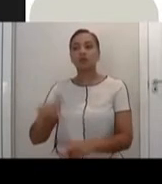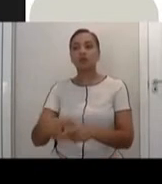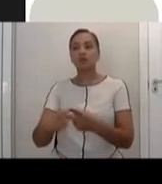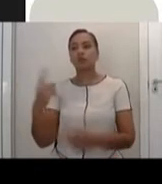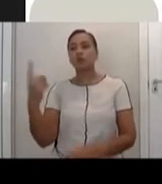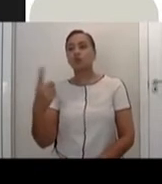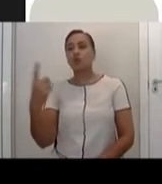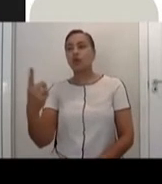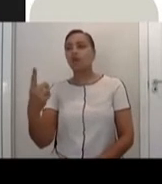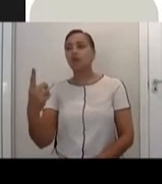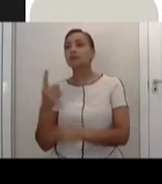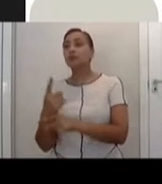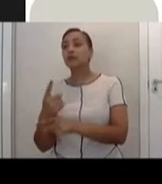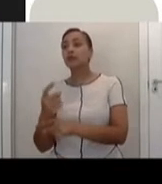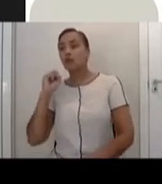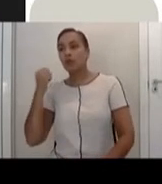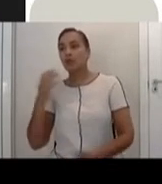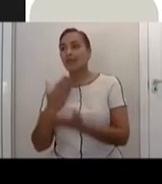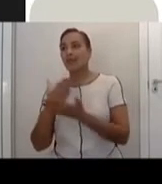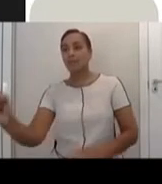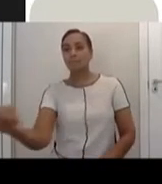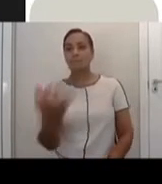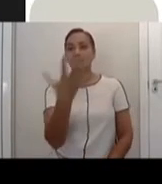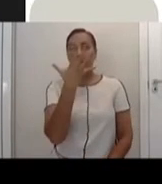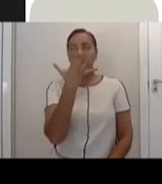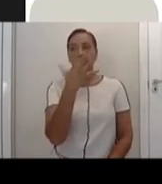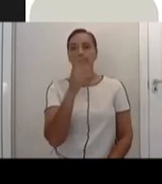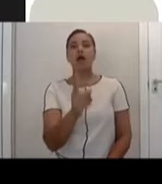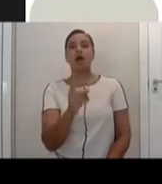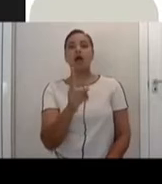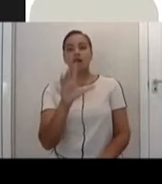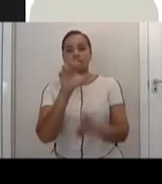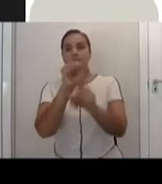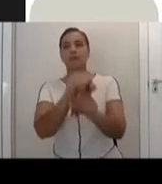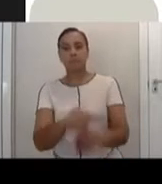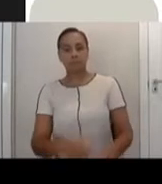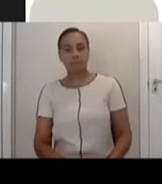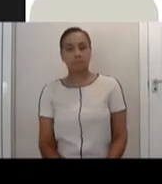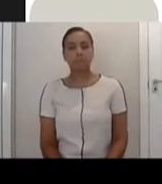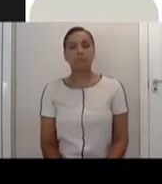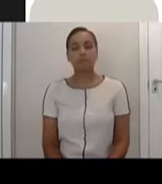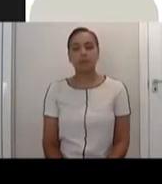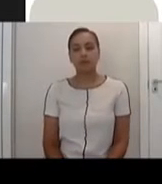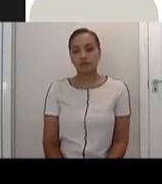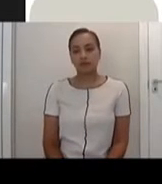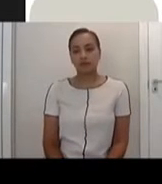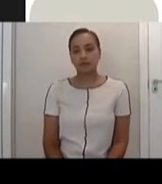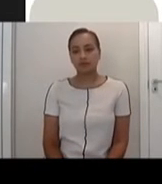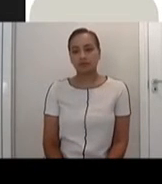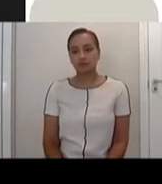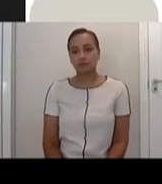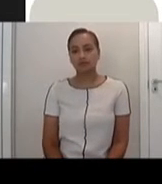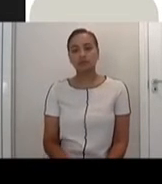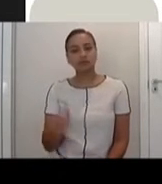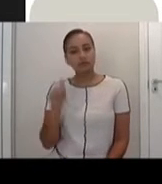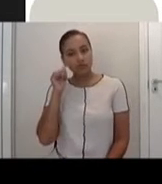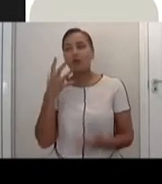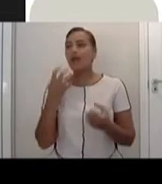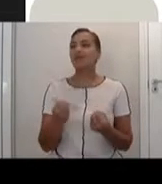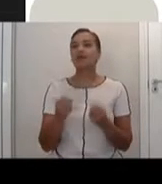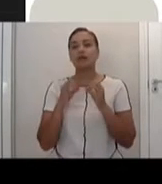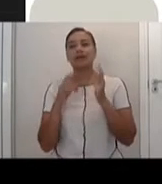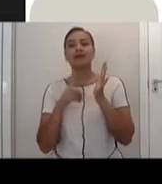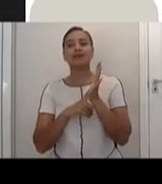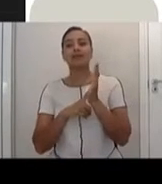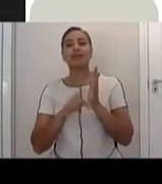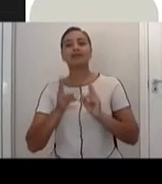talking will come up and be more prominent. If you note, we've also got our BSL